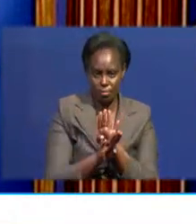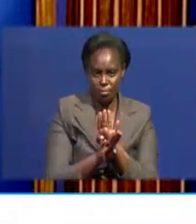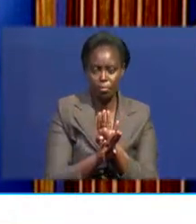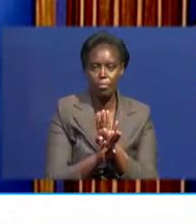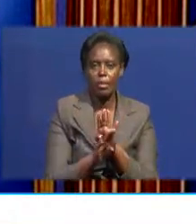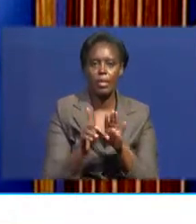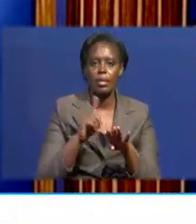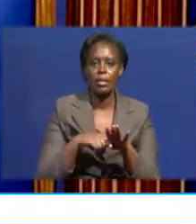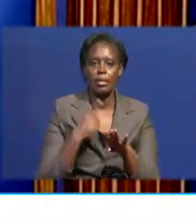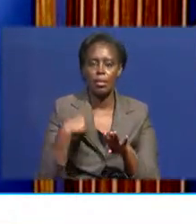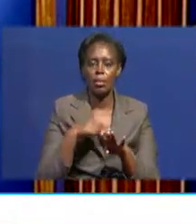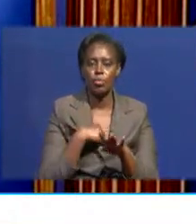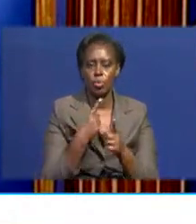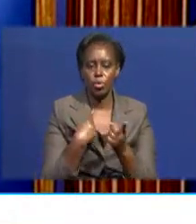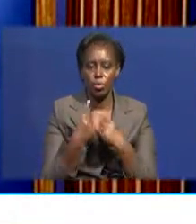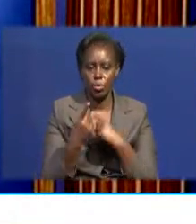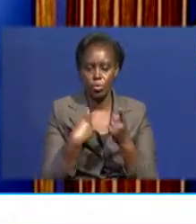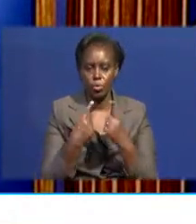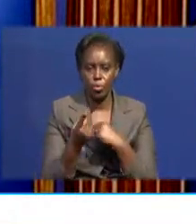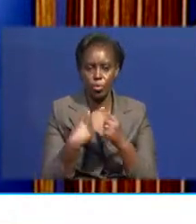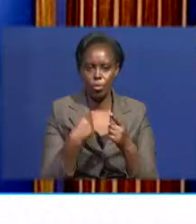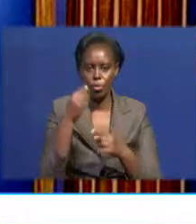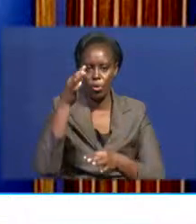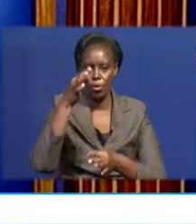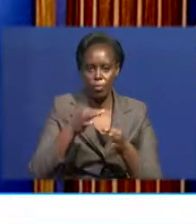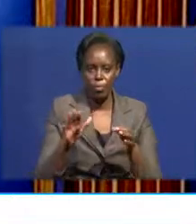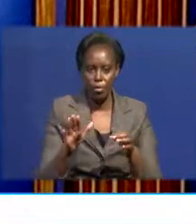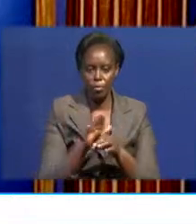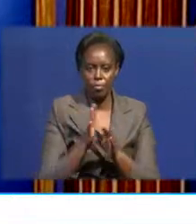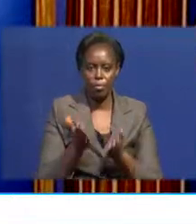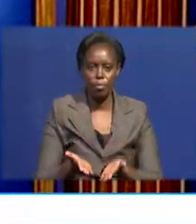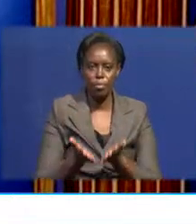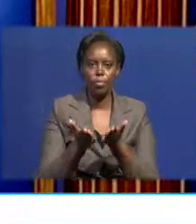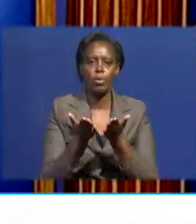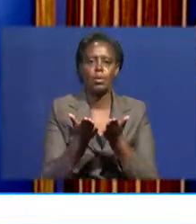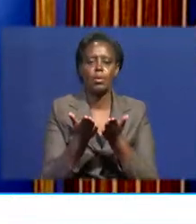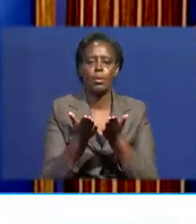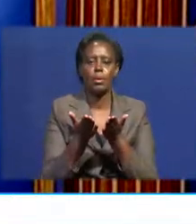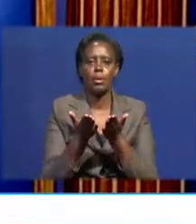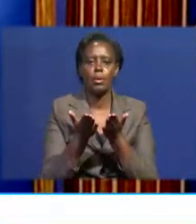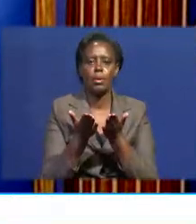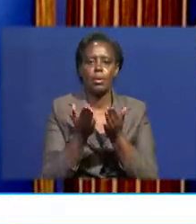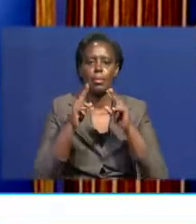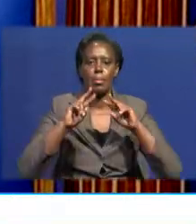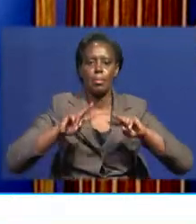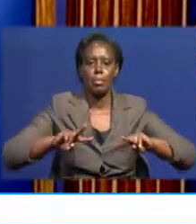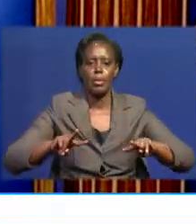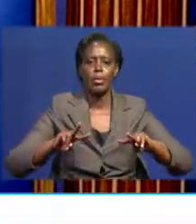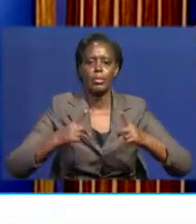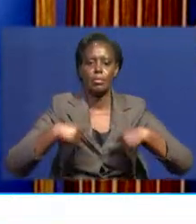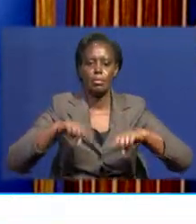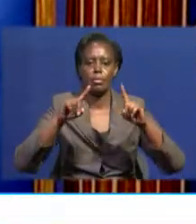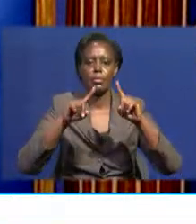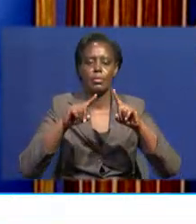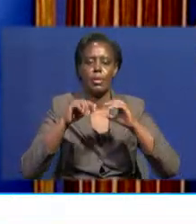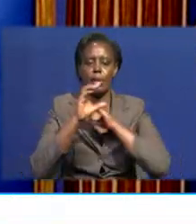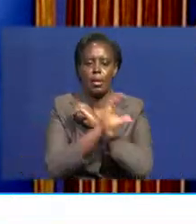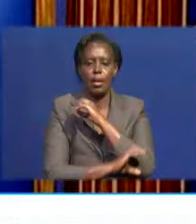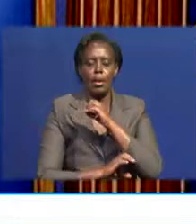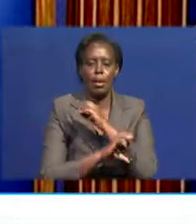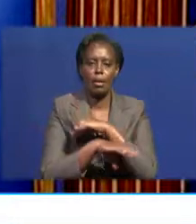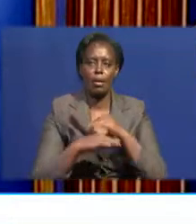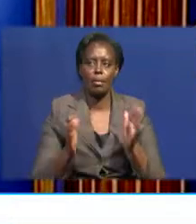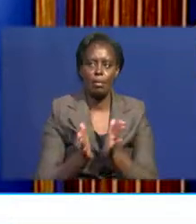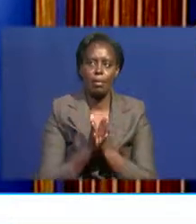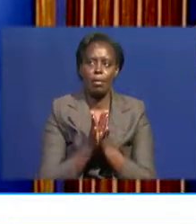our deliberation in so just and faithful a manner as to advance the peace, prosperity, and welfare of our country and